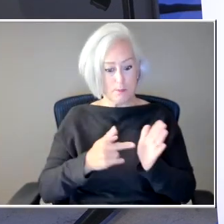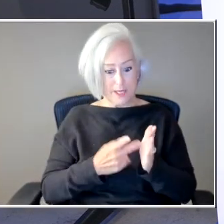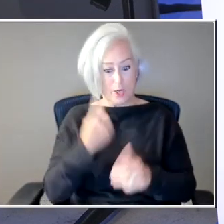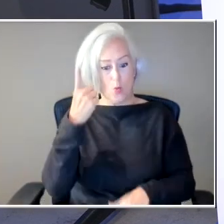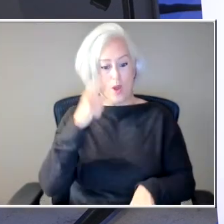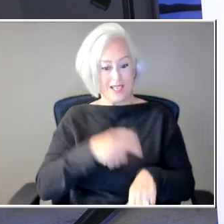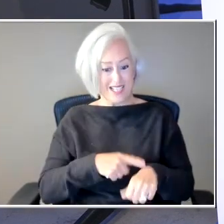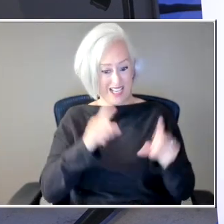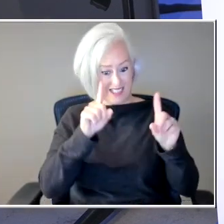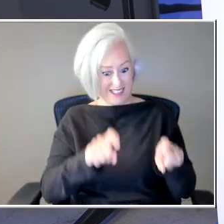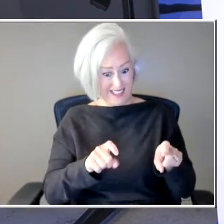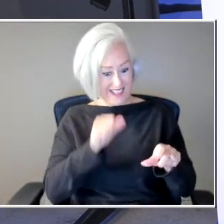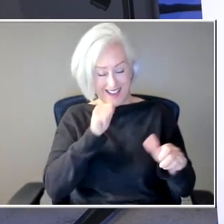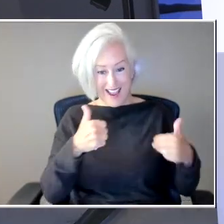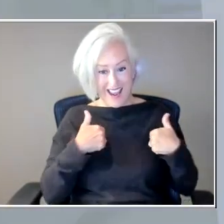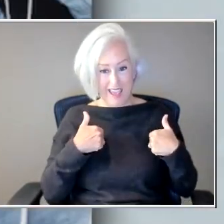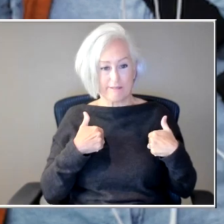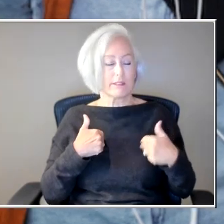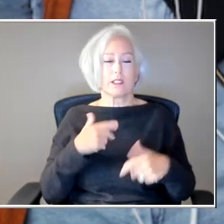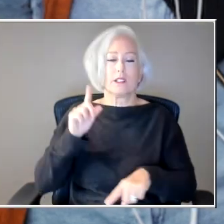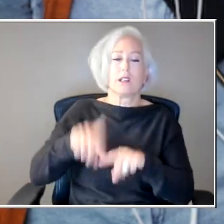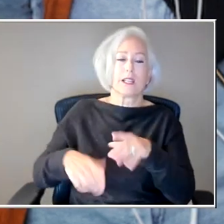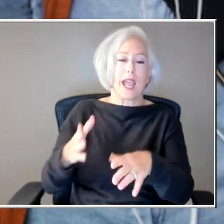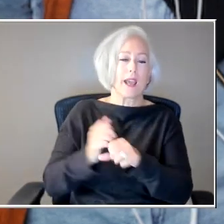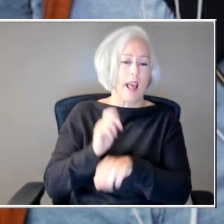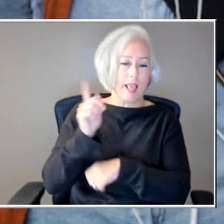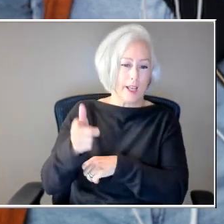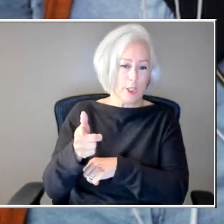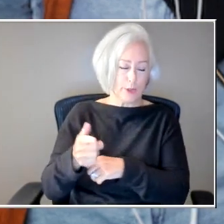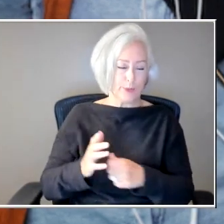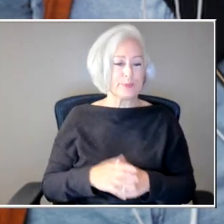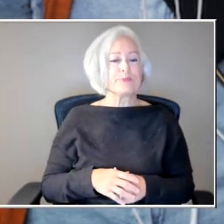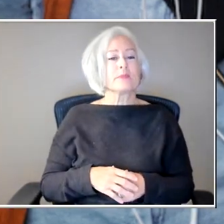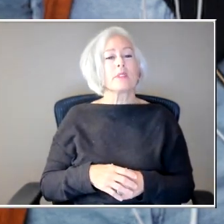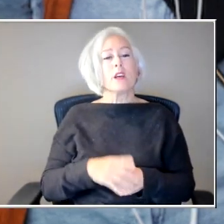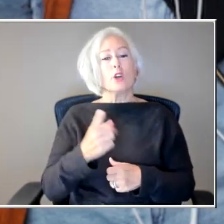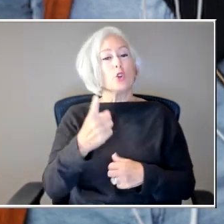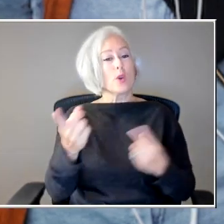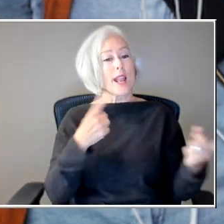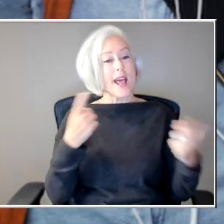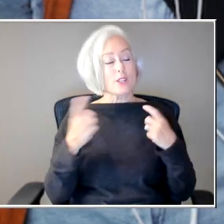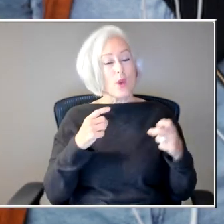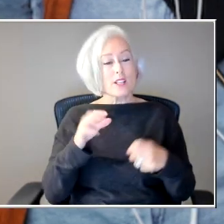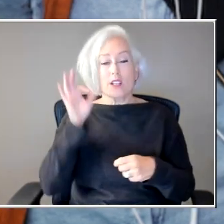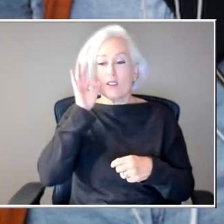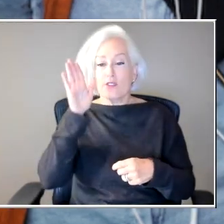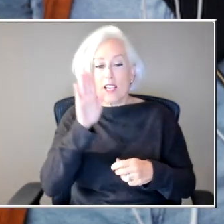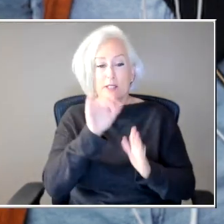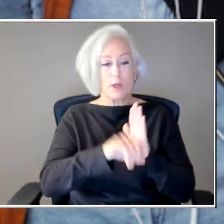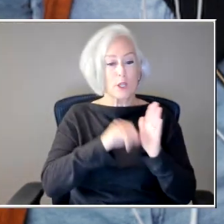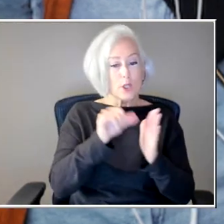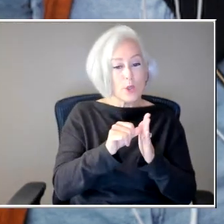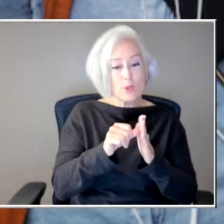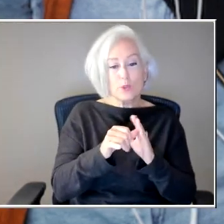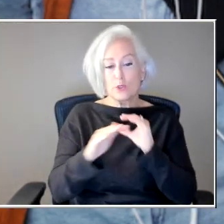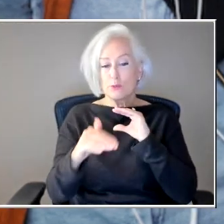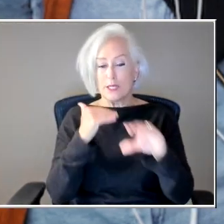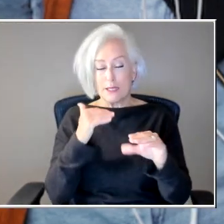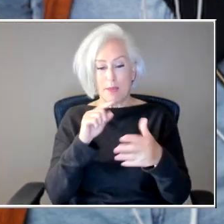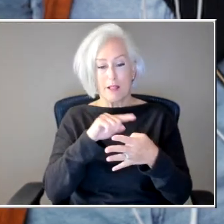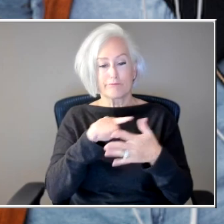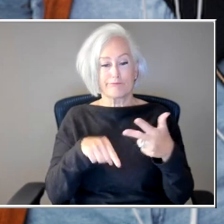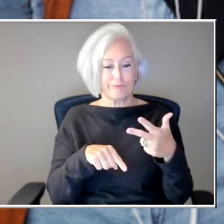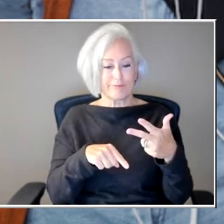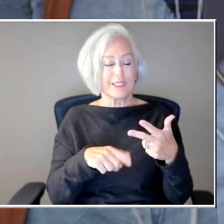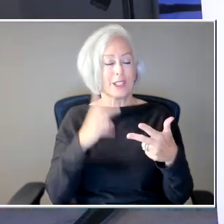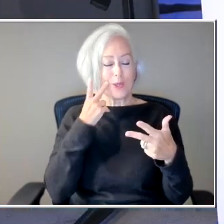Okay, so be sure to ask your questions. If you can go to the YouTube or Facebook chat, you can email the Medical News Network. All of that information is right there on your